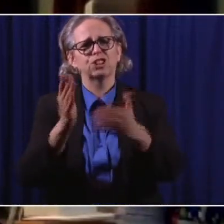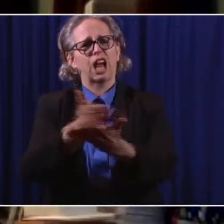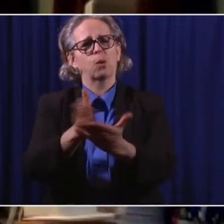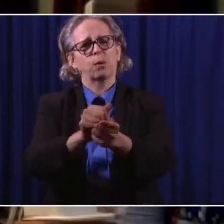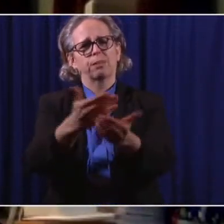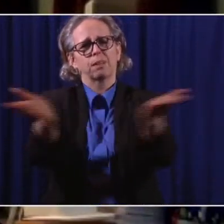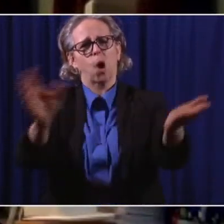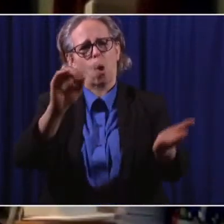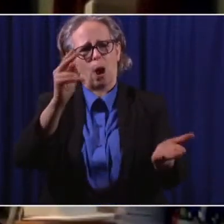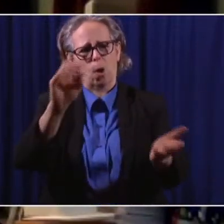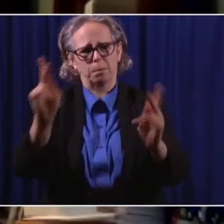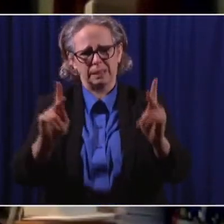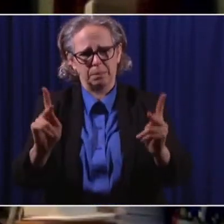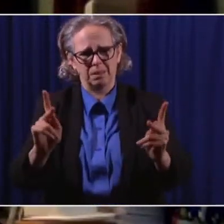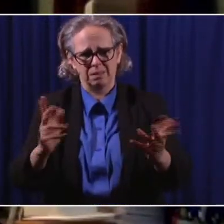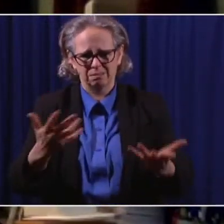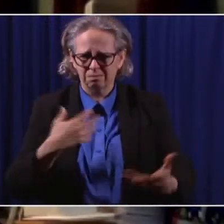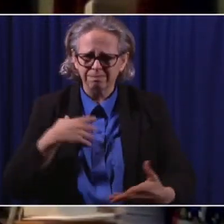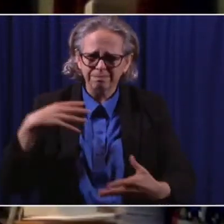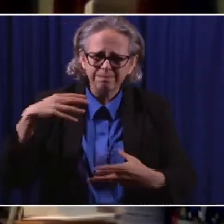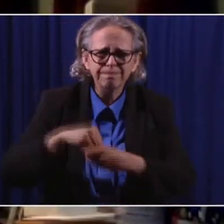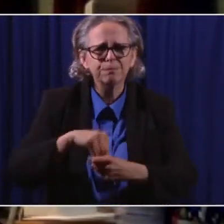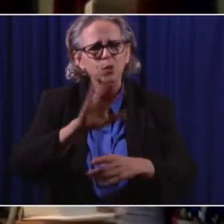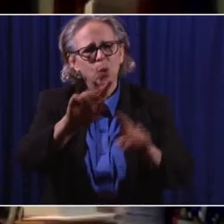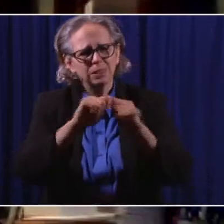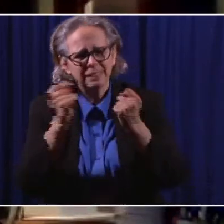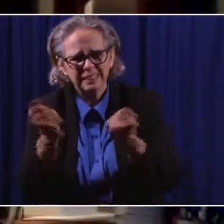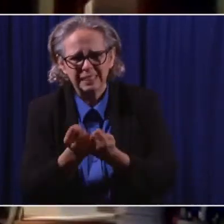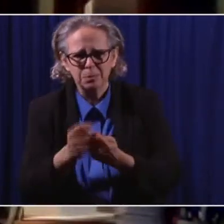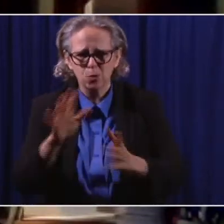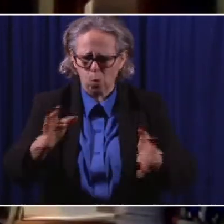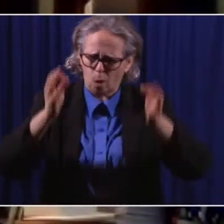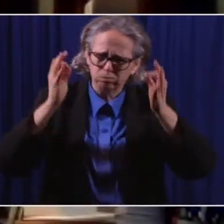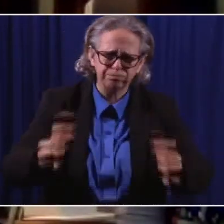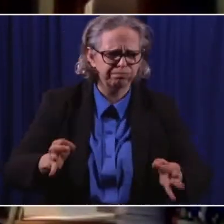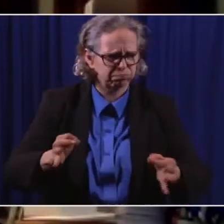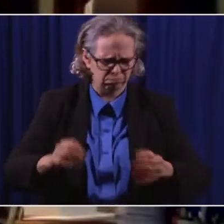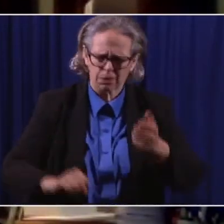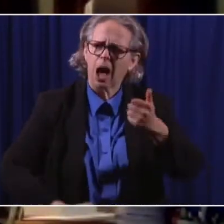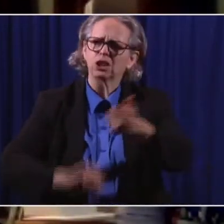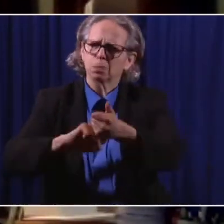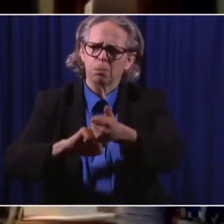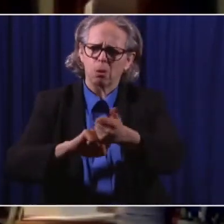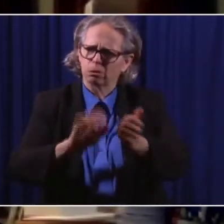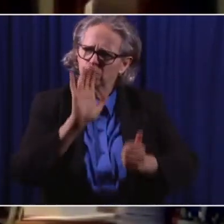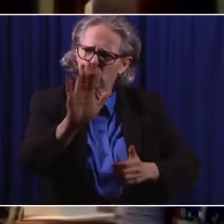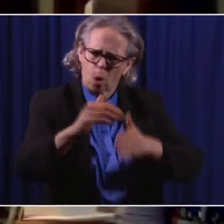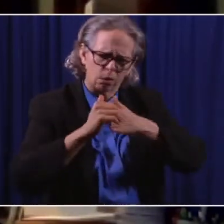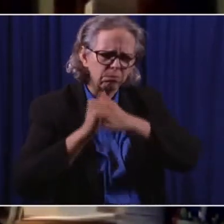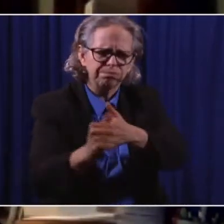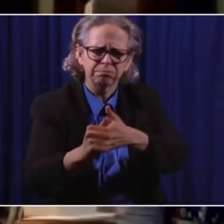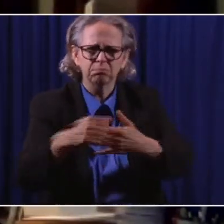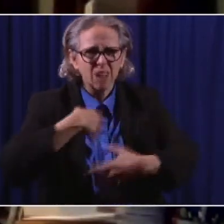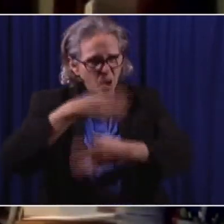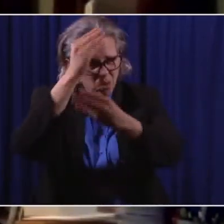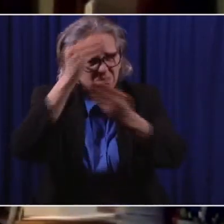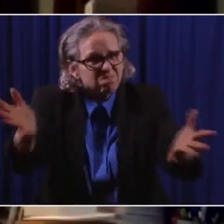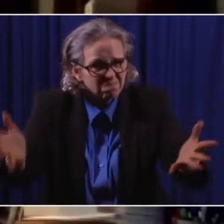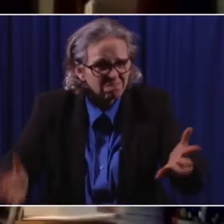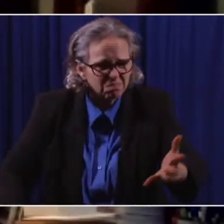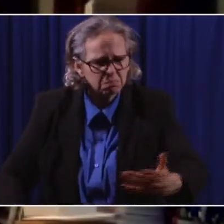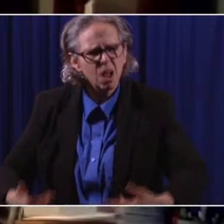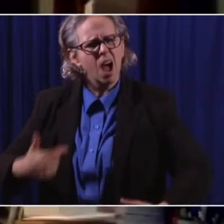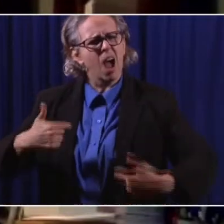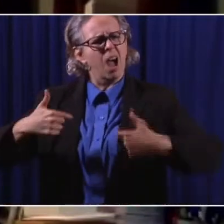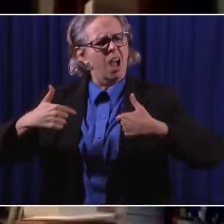team. I support what you're doing out there. I want to tell the people of Ohio that, from my experience, what the governor's advising you